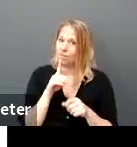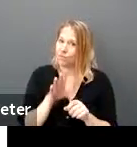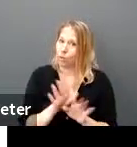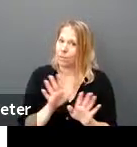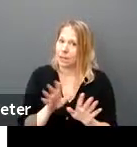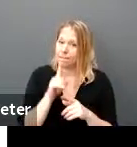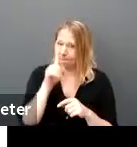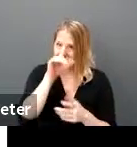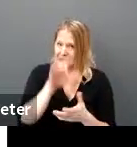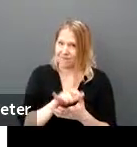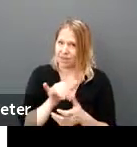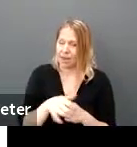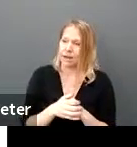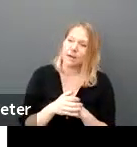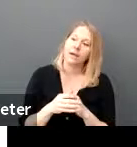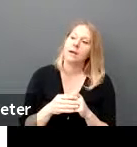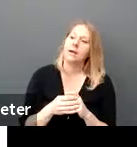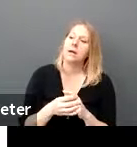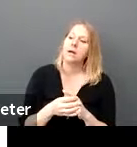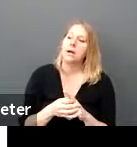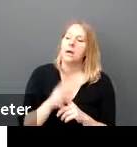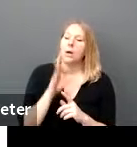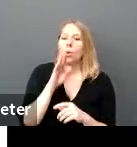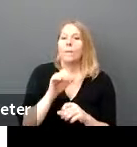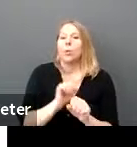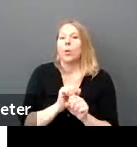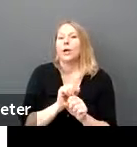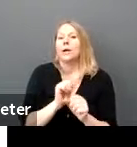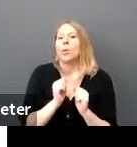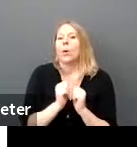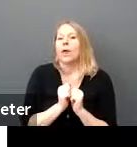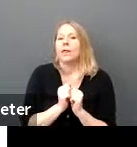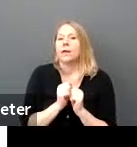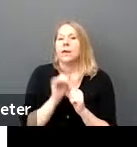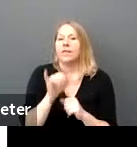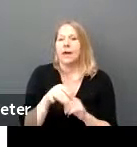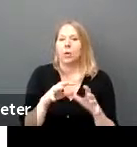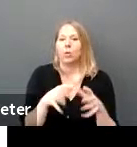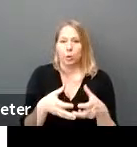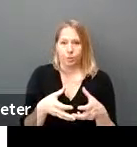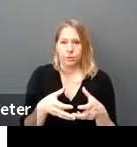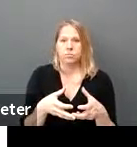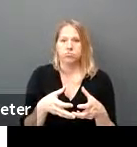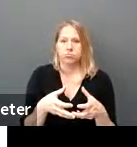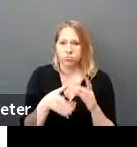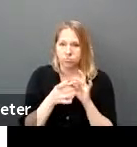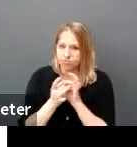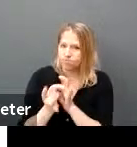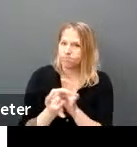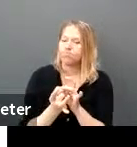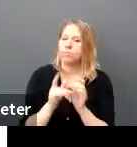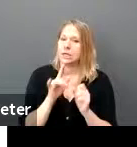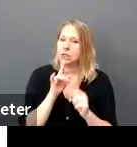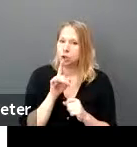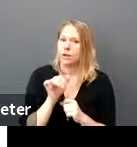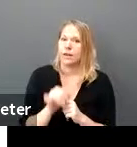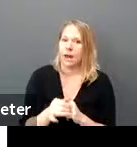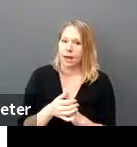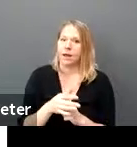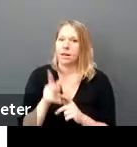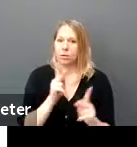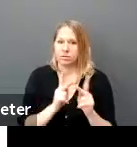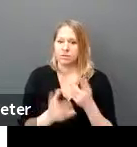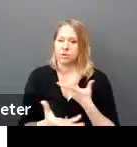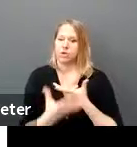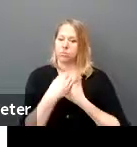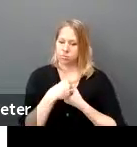a district, and we'll be working with that group very tightly to ensure those